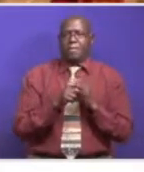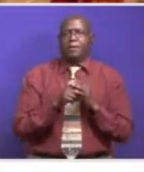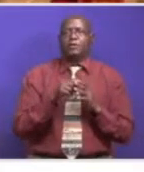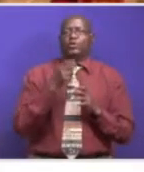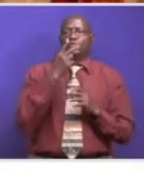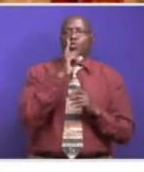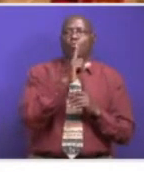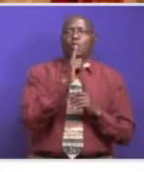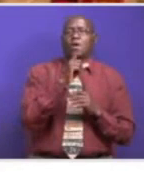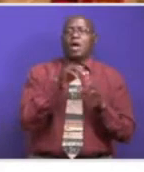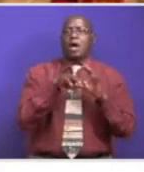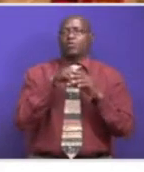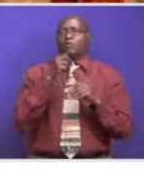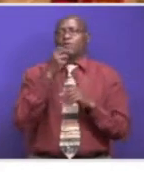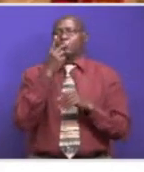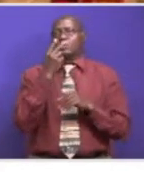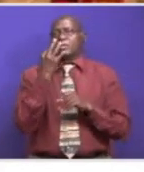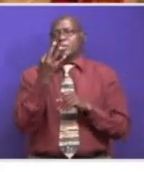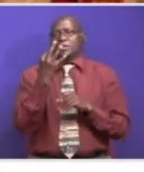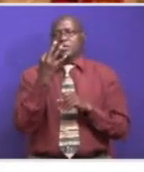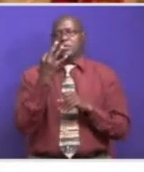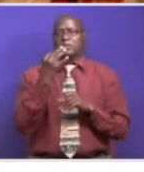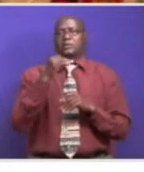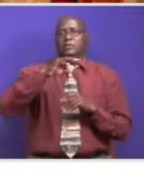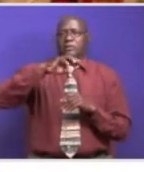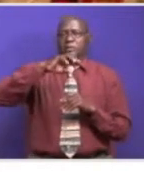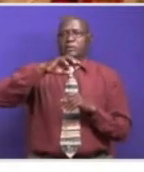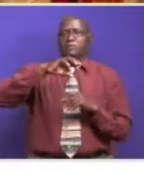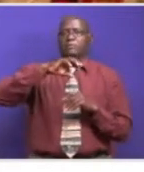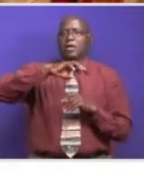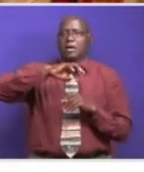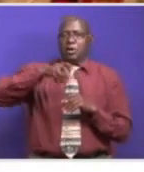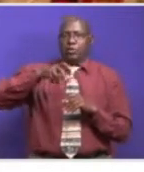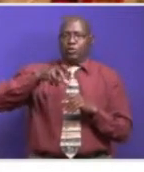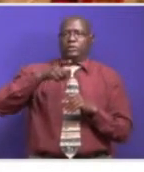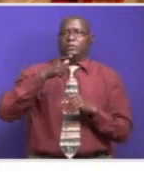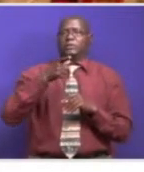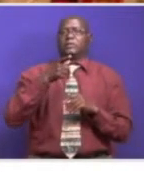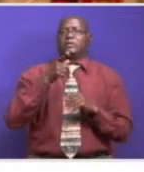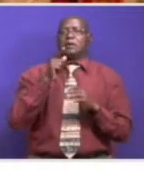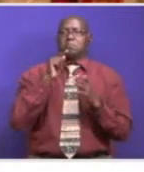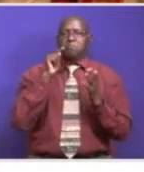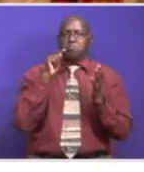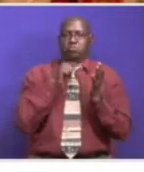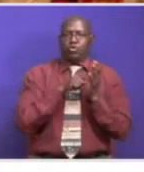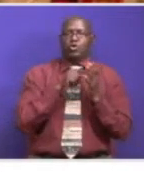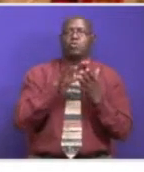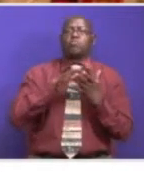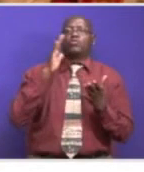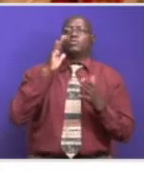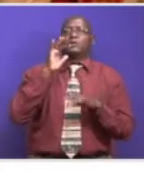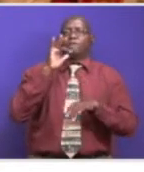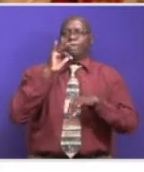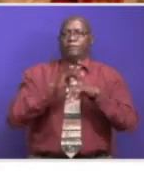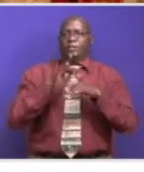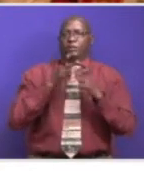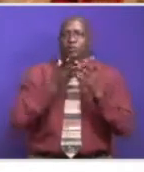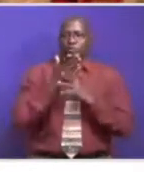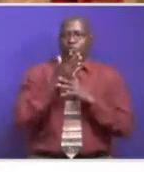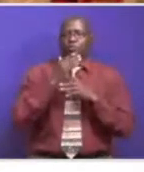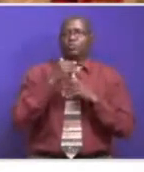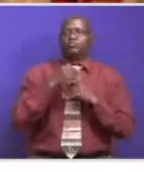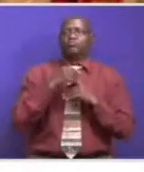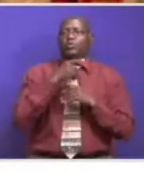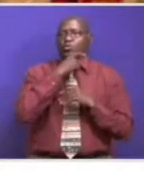21 out of the 23 counties in the arid and semi-arid lands, ASOL, were marked as most affected by the drought, with the National